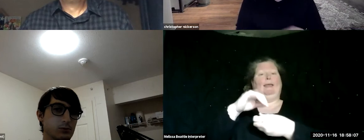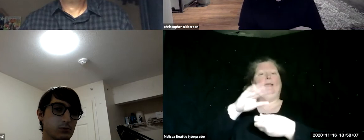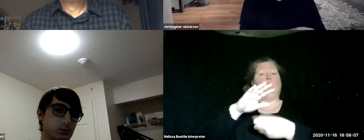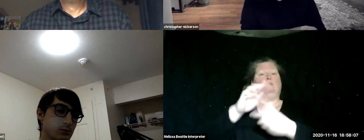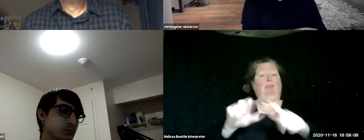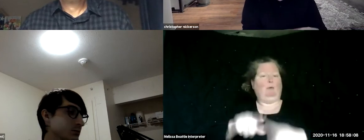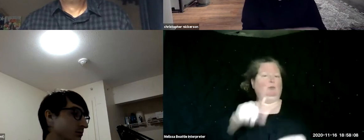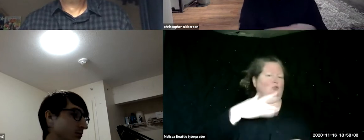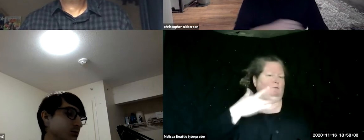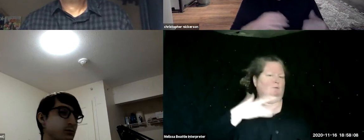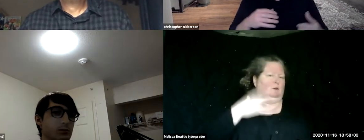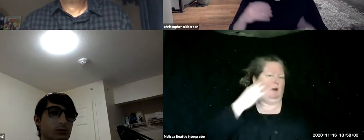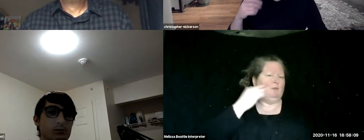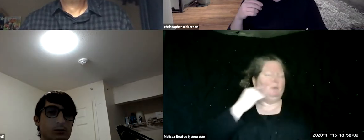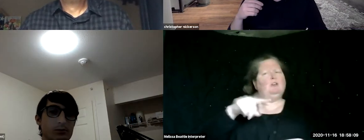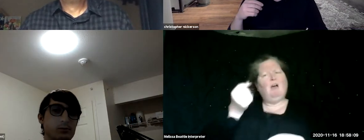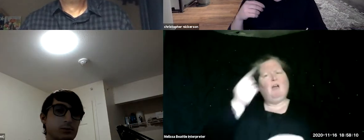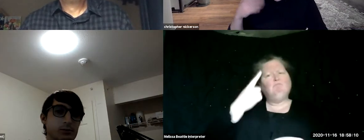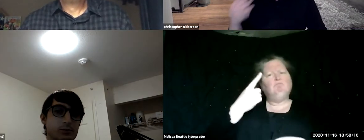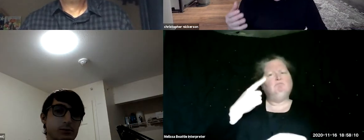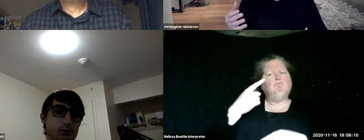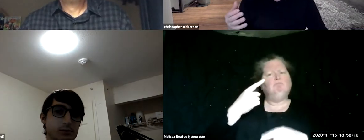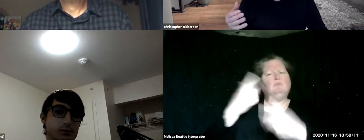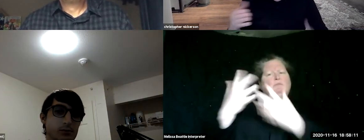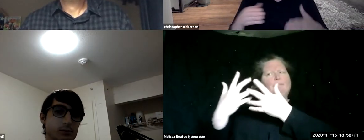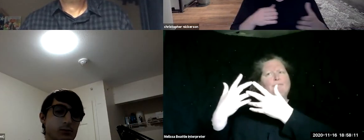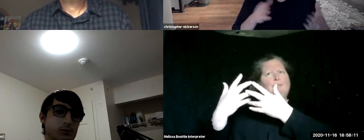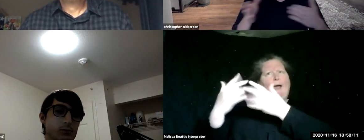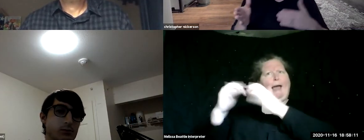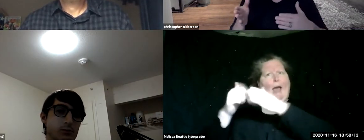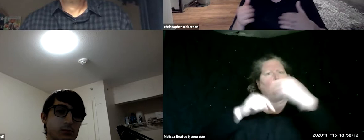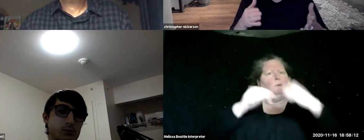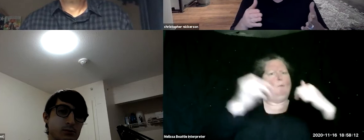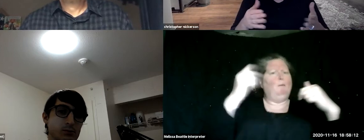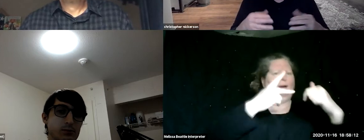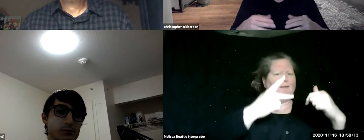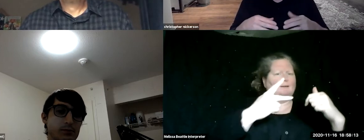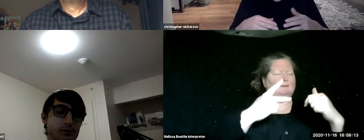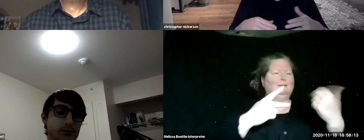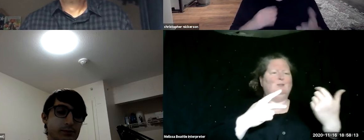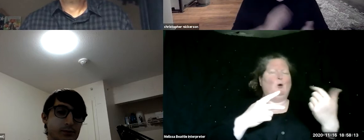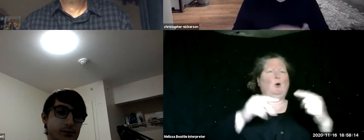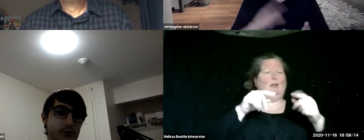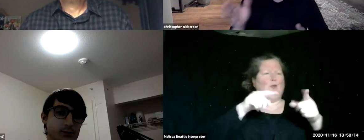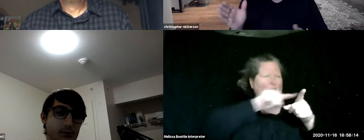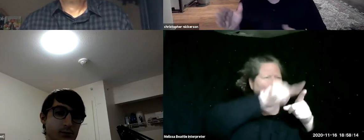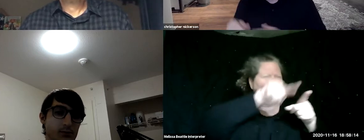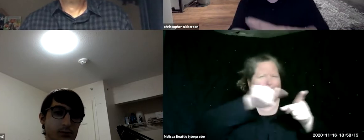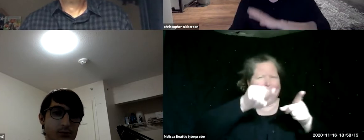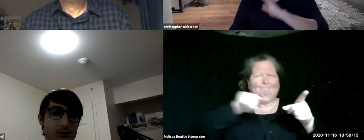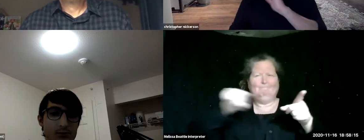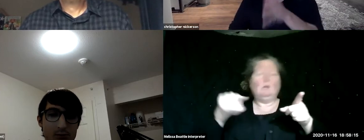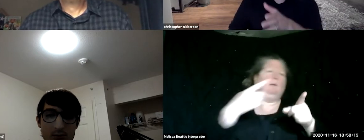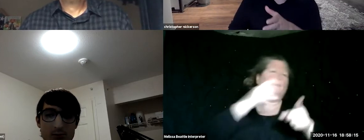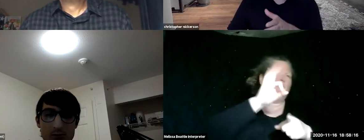nuts and bolts of what it's doing. And then I think that inspires you to like go down one path versus the other. Like if you're going to go down the forensics